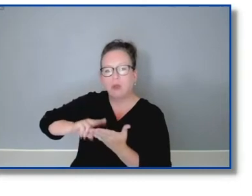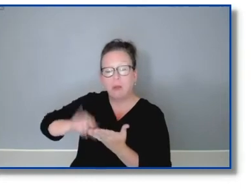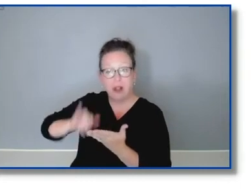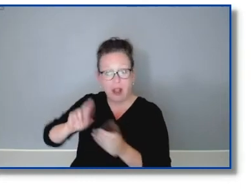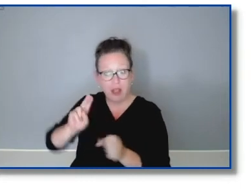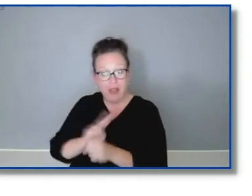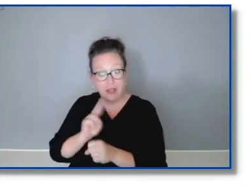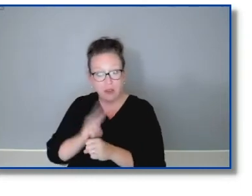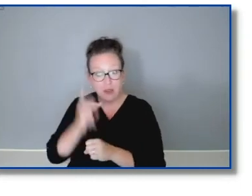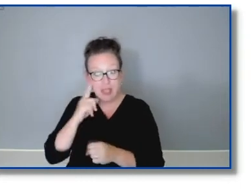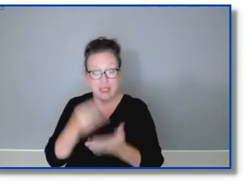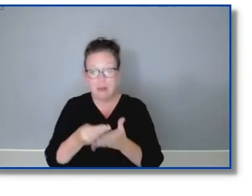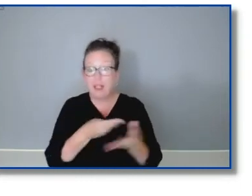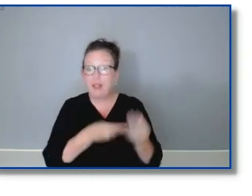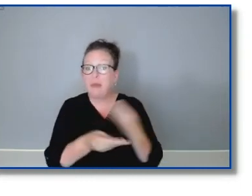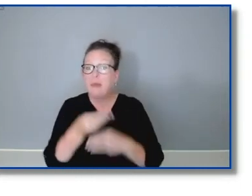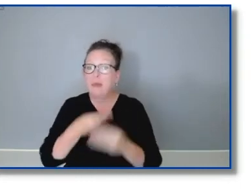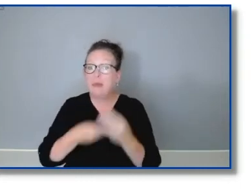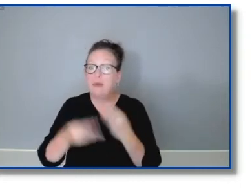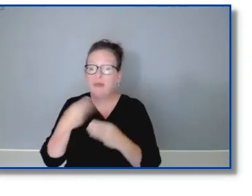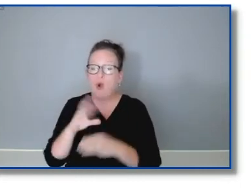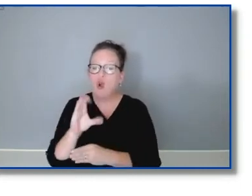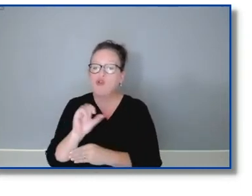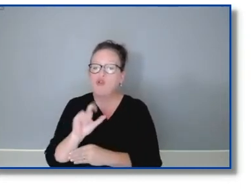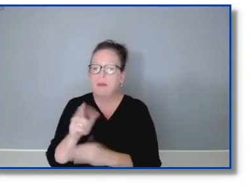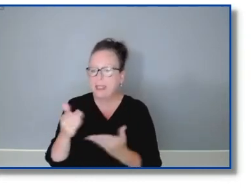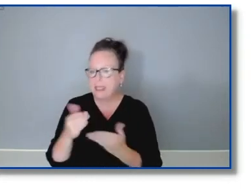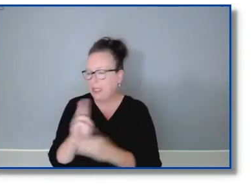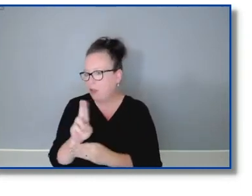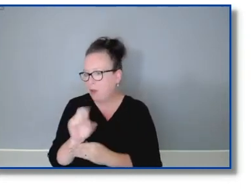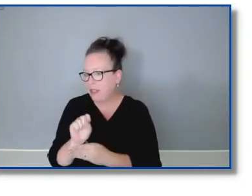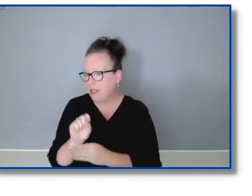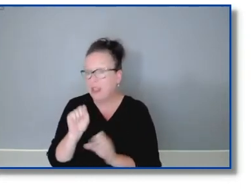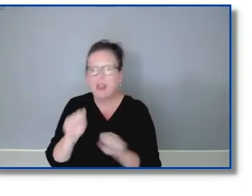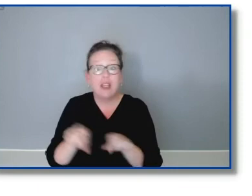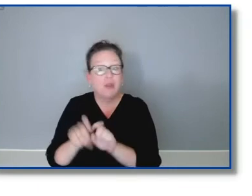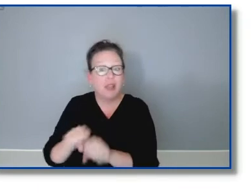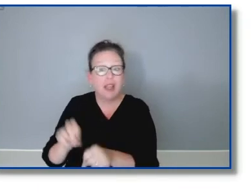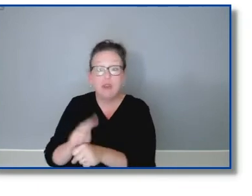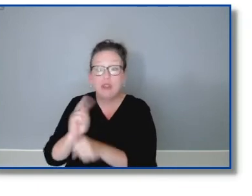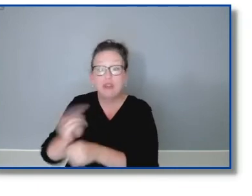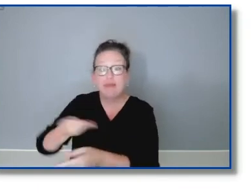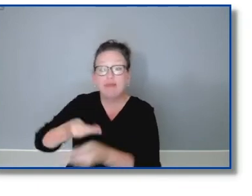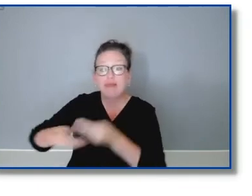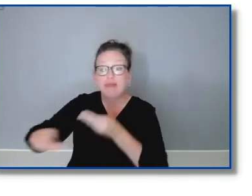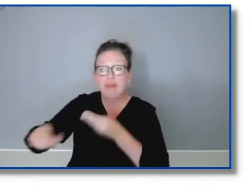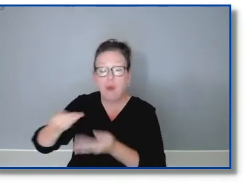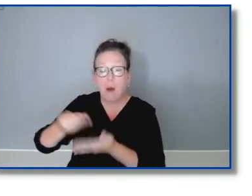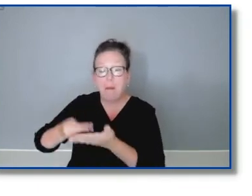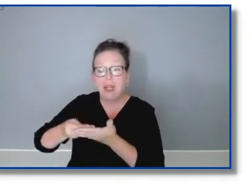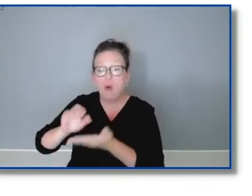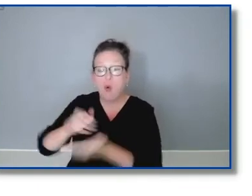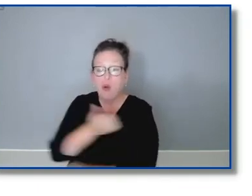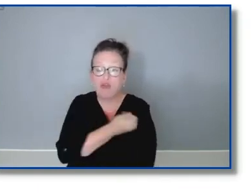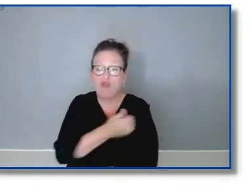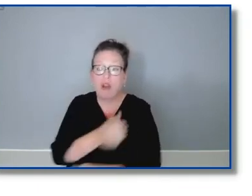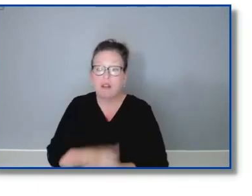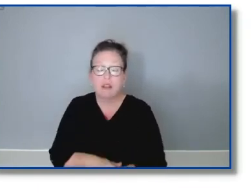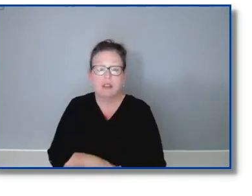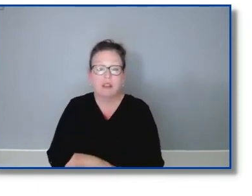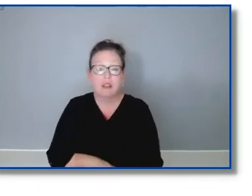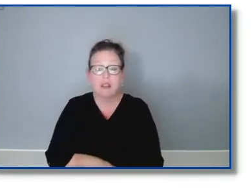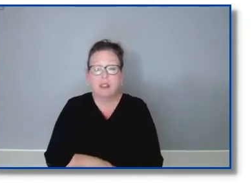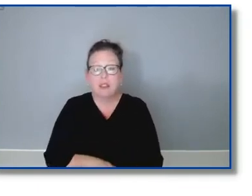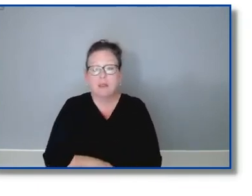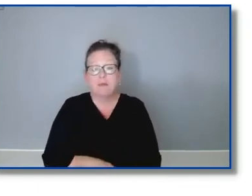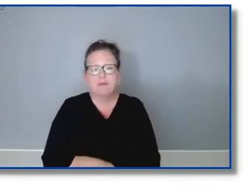and also it can be exchanged for food stamps or sometimes for drugs. And so this is what I think